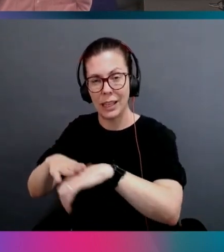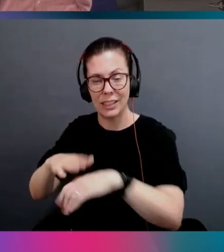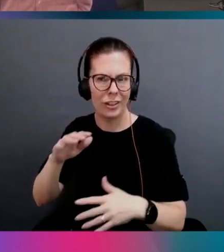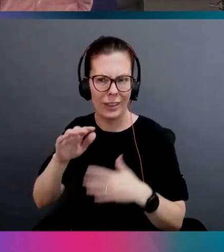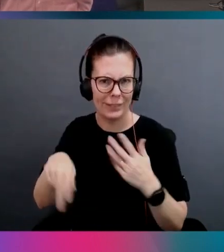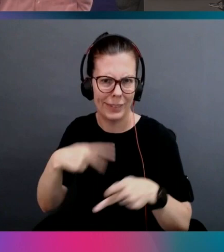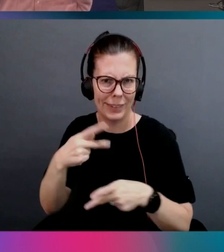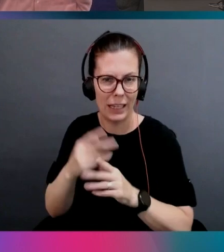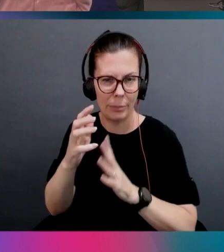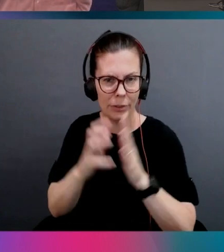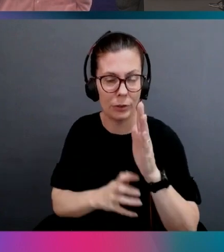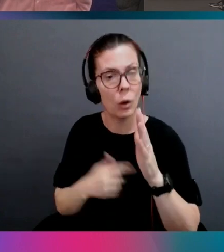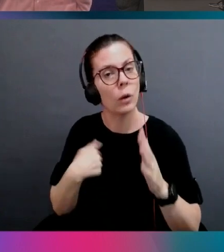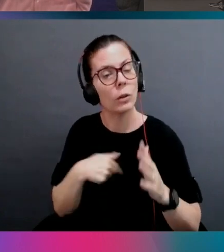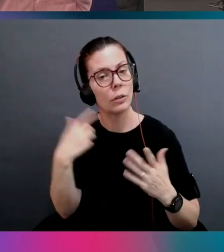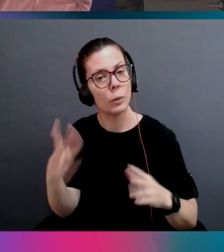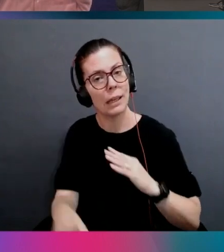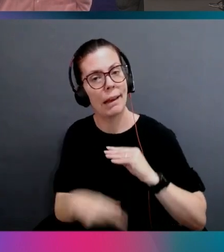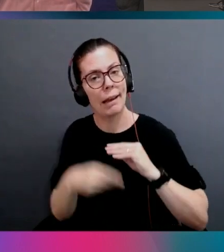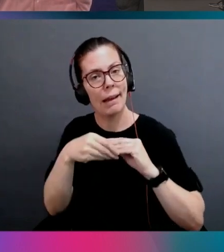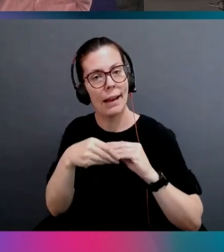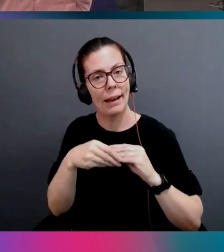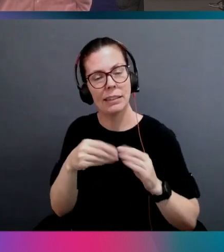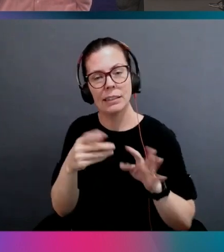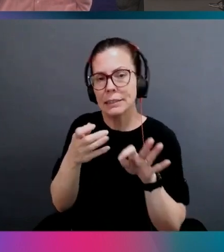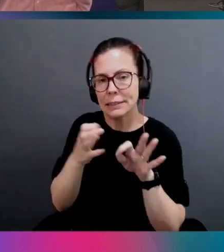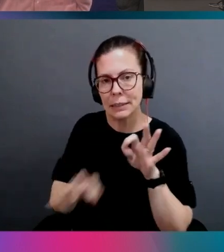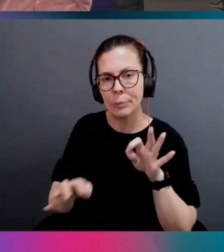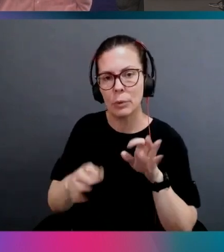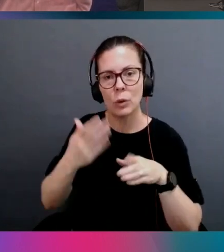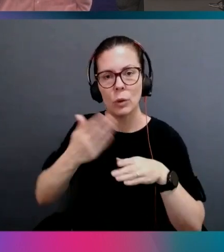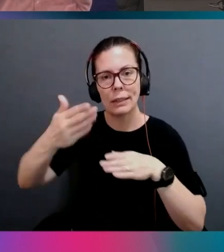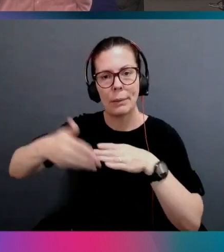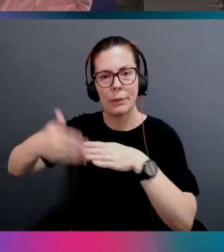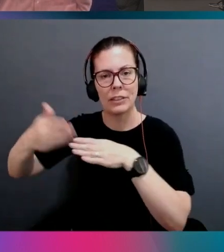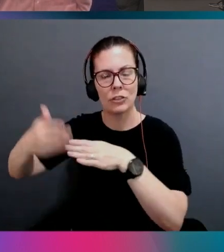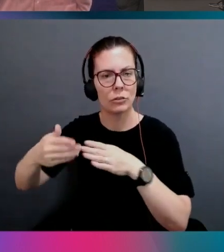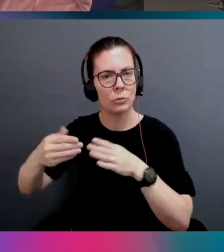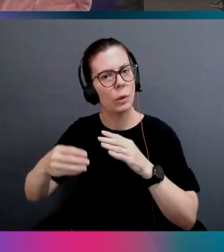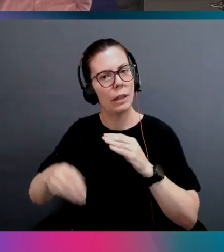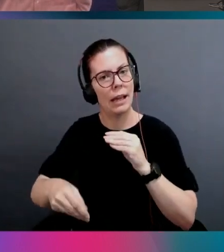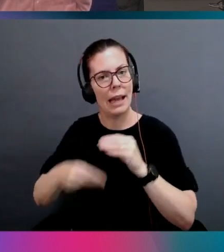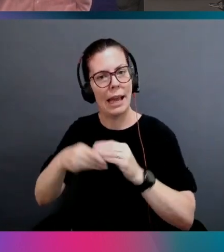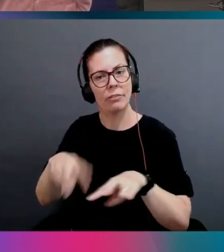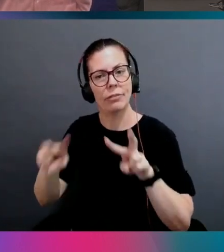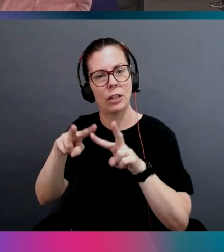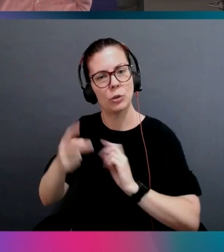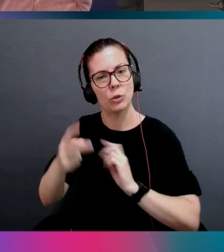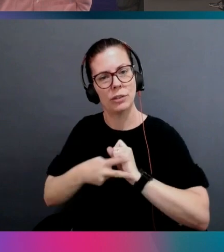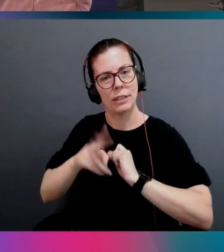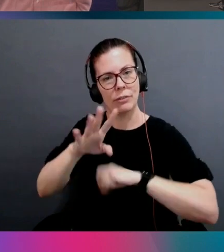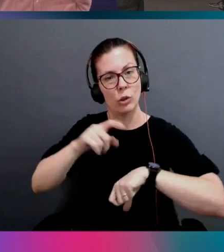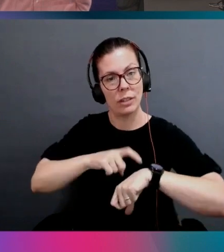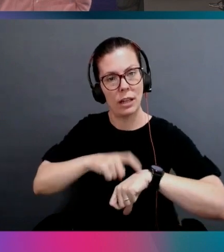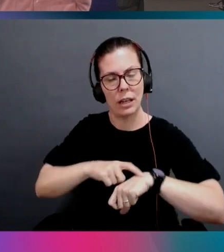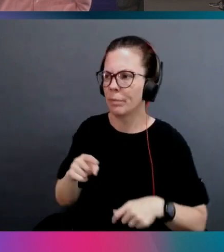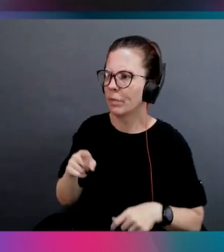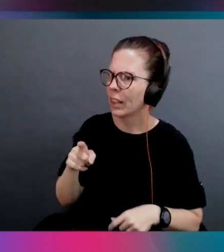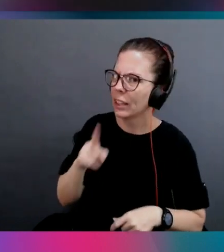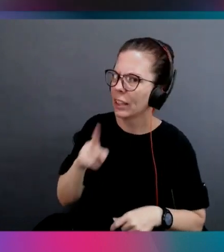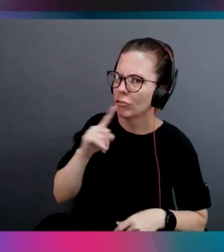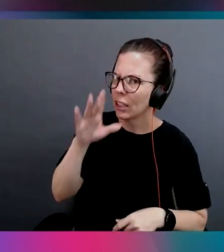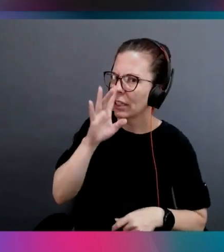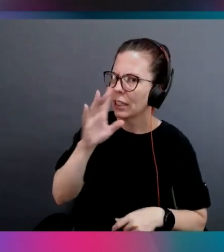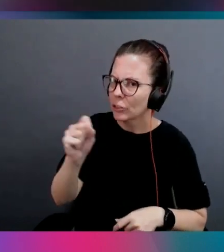add, really like simple completions. We'll add value, we'll save time. Yeah. I mean, this is super interesting,